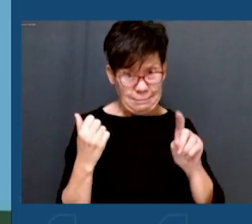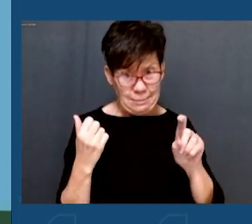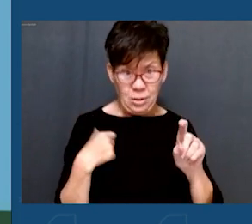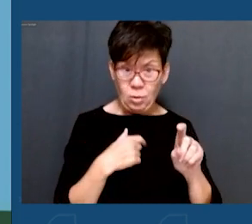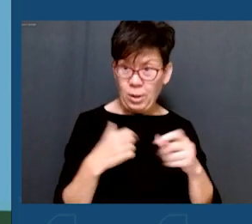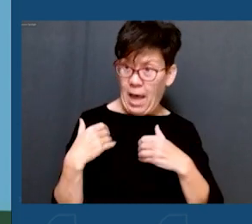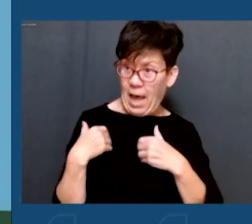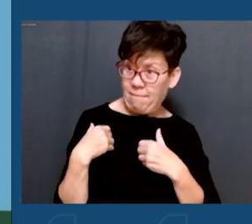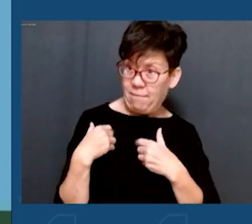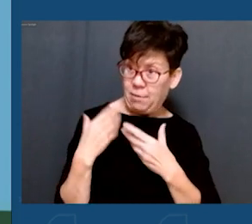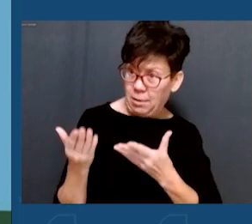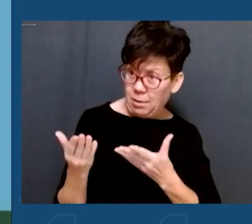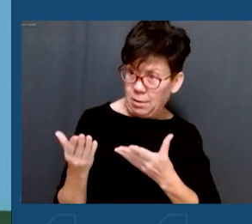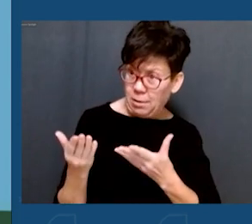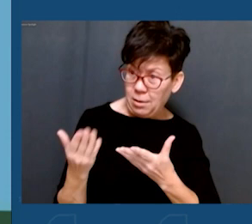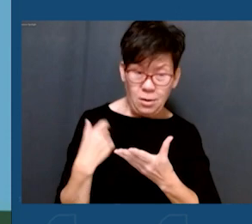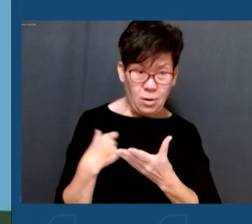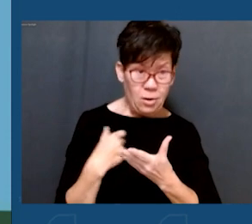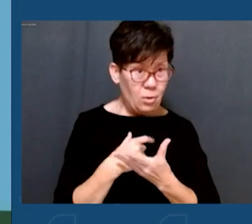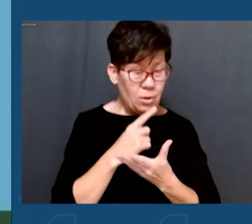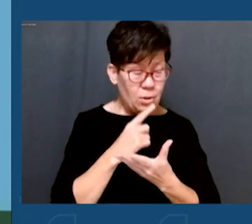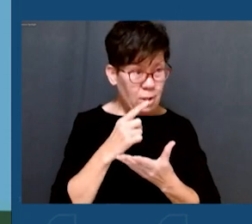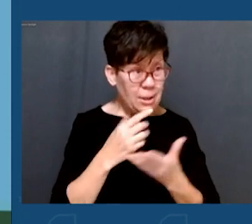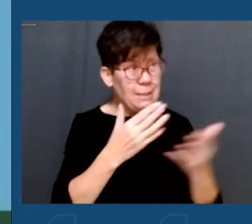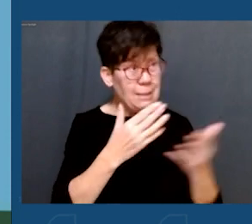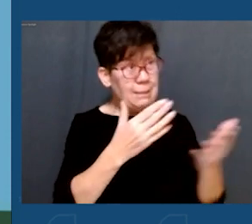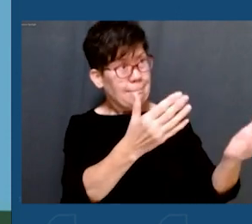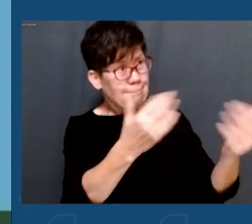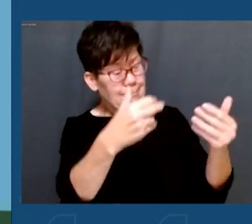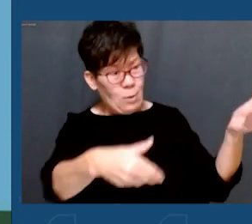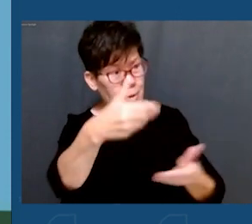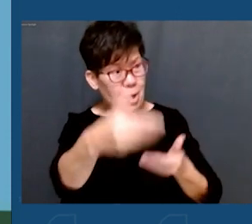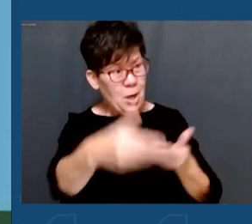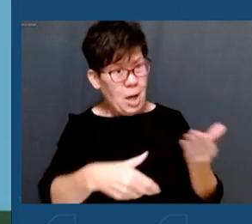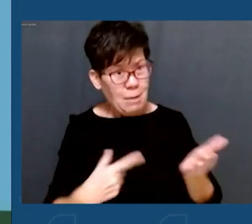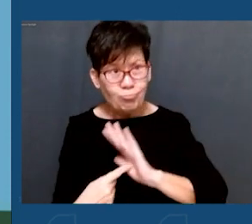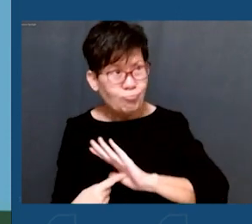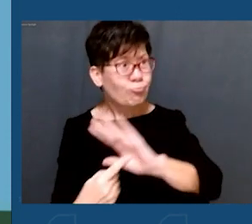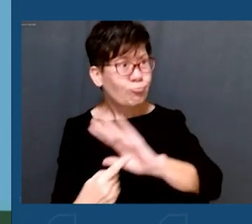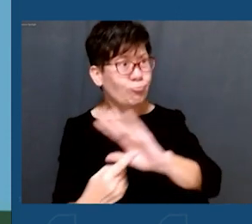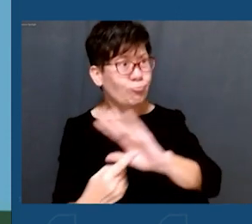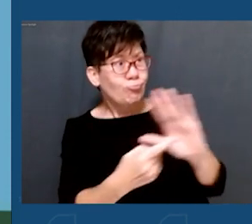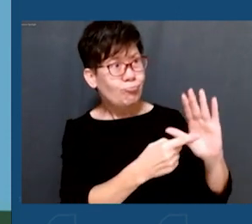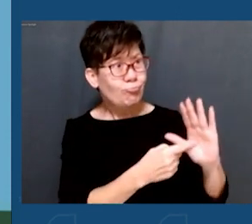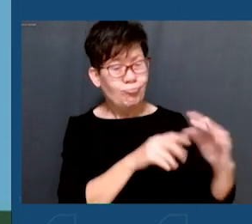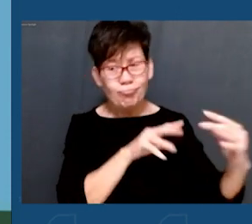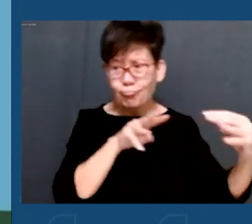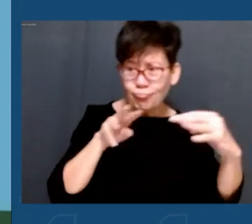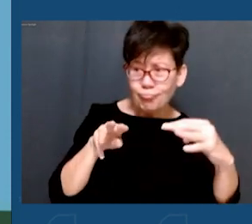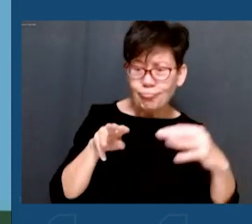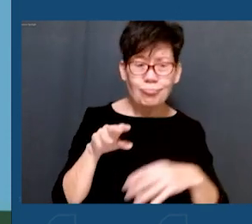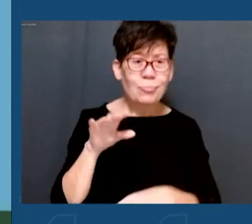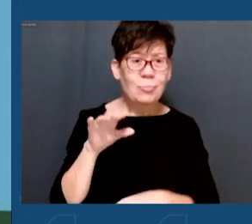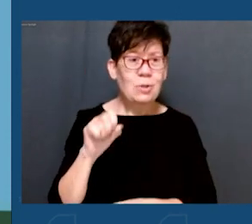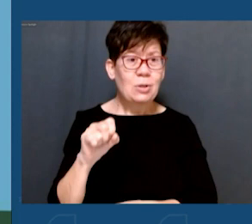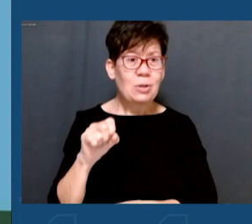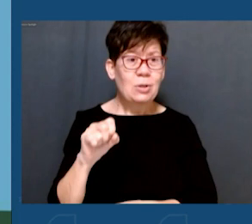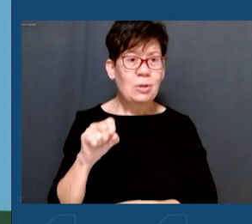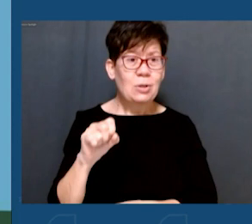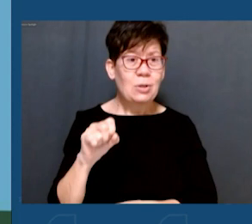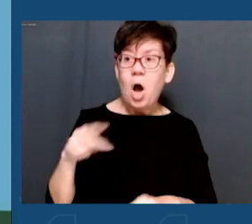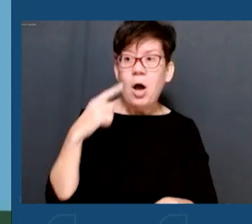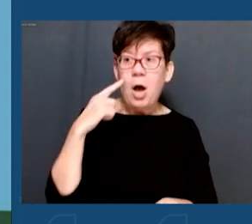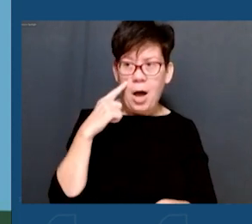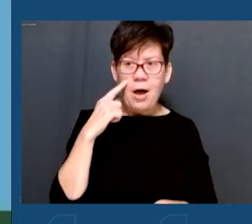showcase this and to welcome people from around the world in a way that they'll be all in awe of not just the experience of seeing the falls,